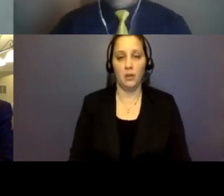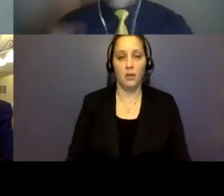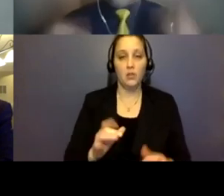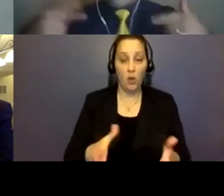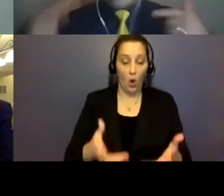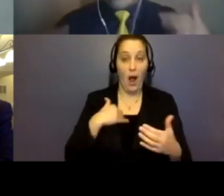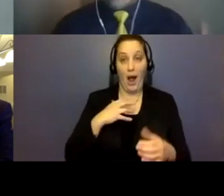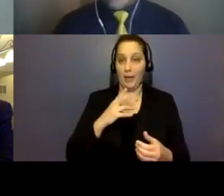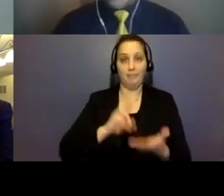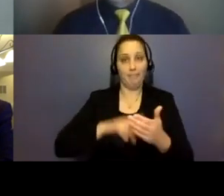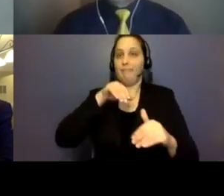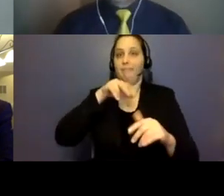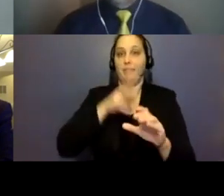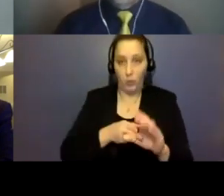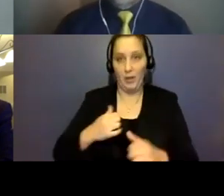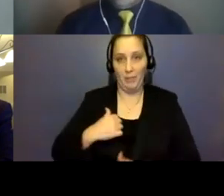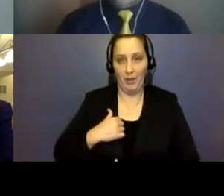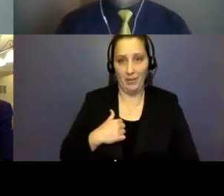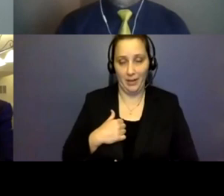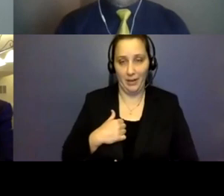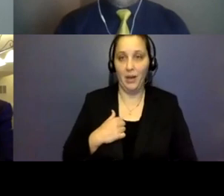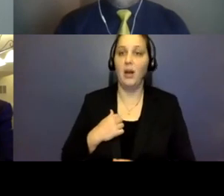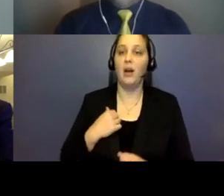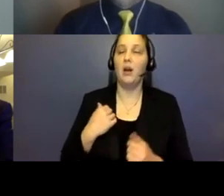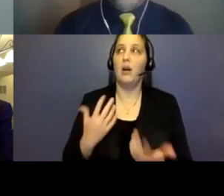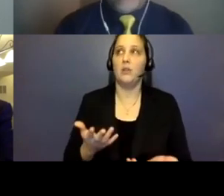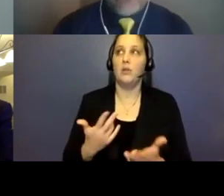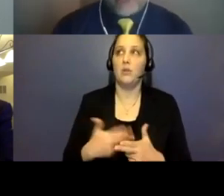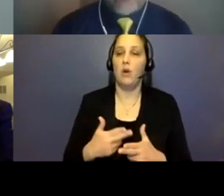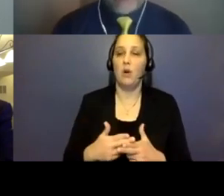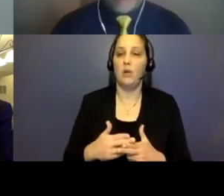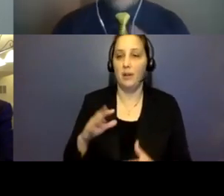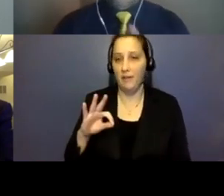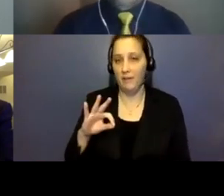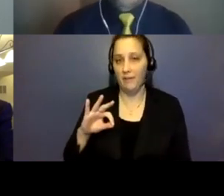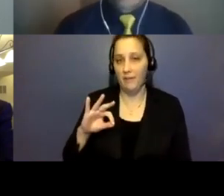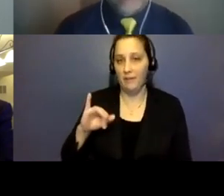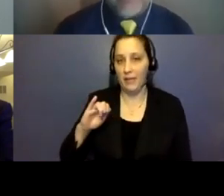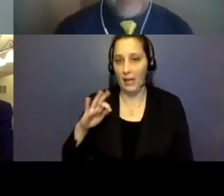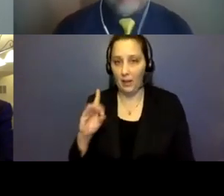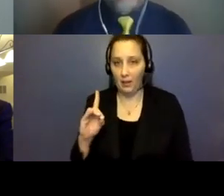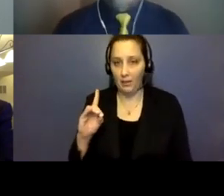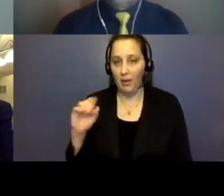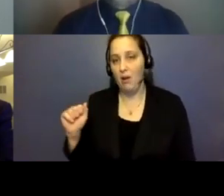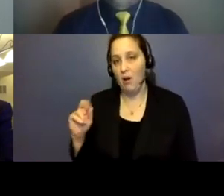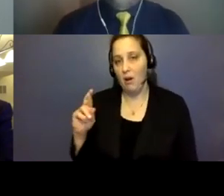As I'm figuring things out, I ended up in a military called Field Artillery,